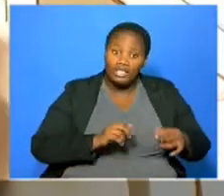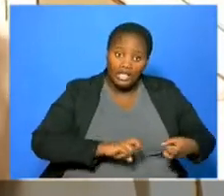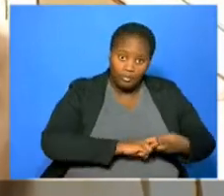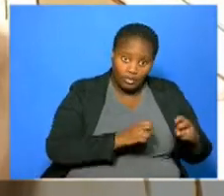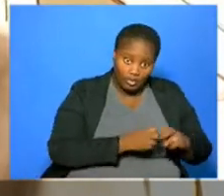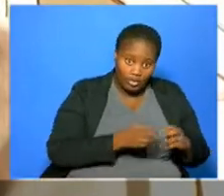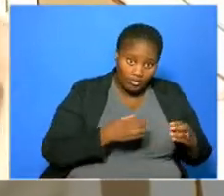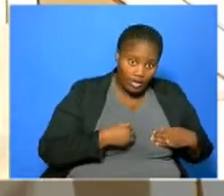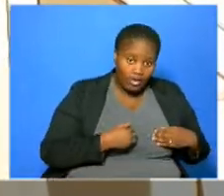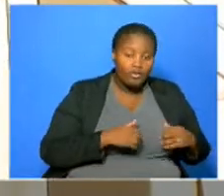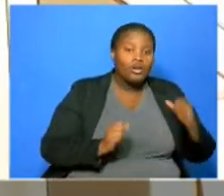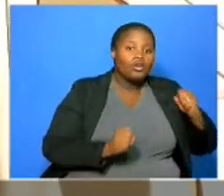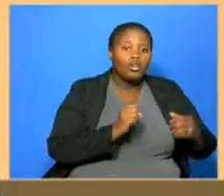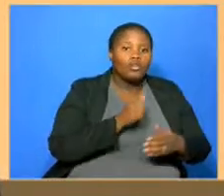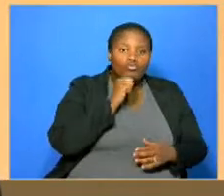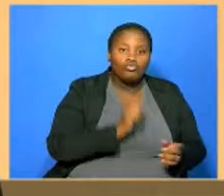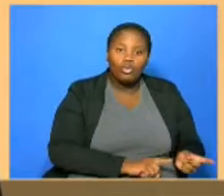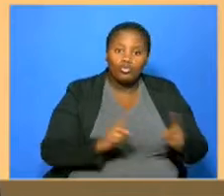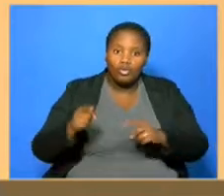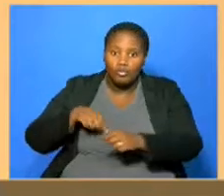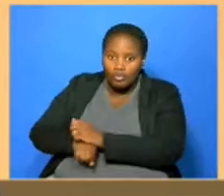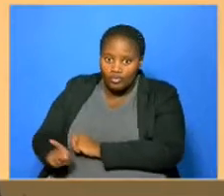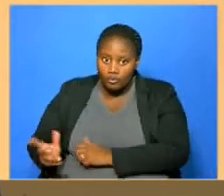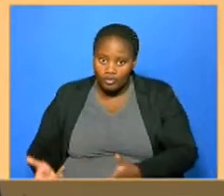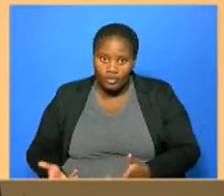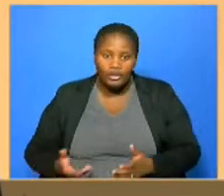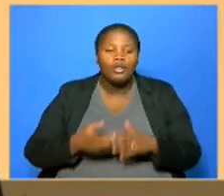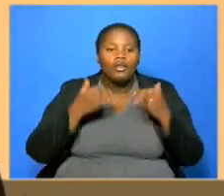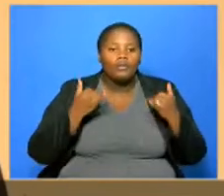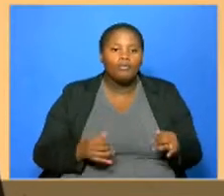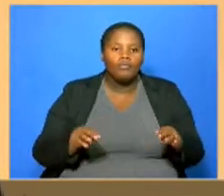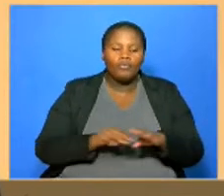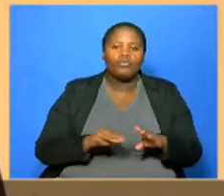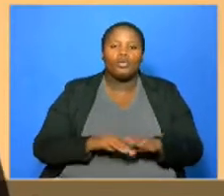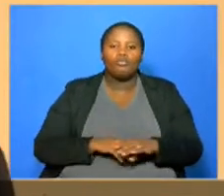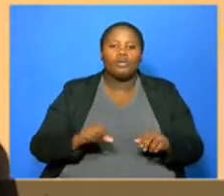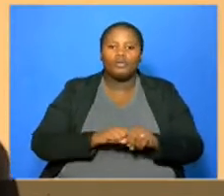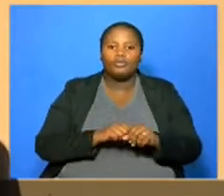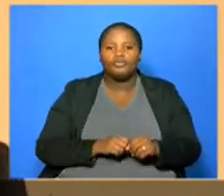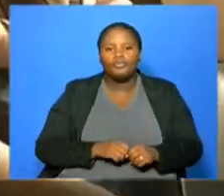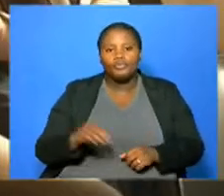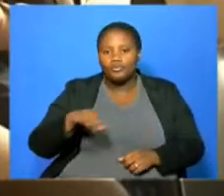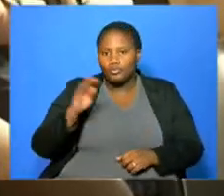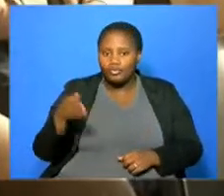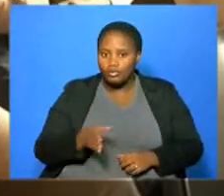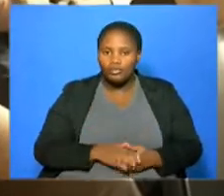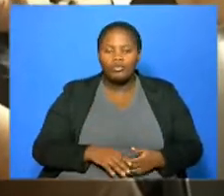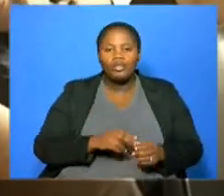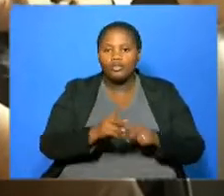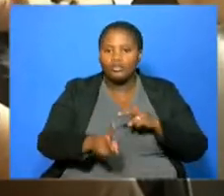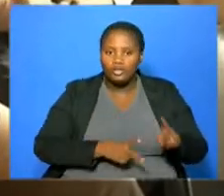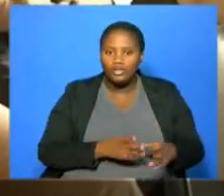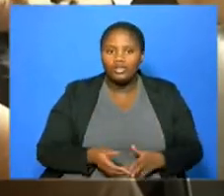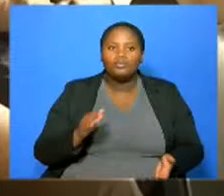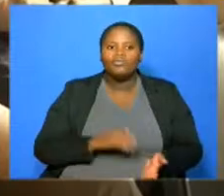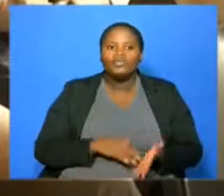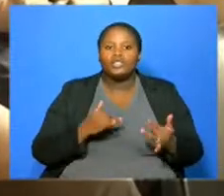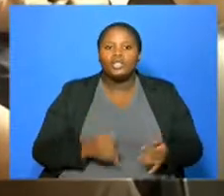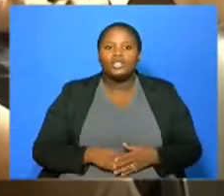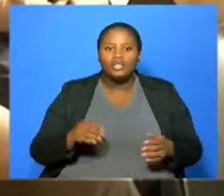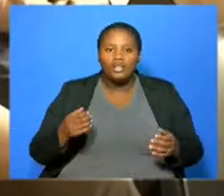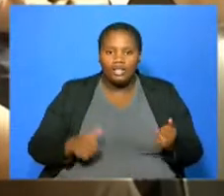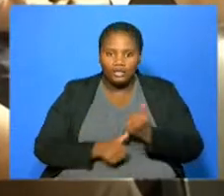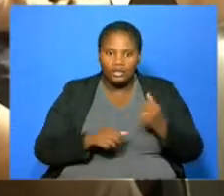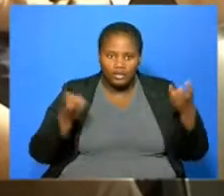di apala ga di tole. The Member of Parliament for Shosho, who is also the Assistant Minister of Education, Mr. Obrili